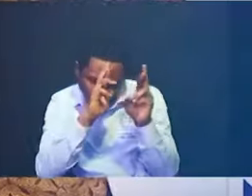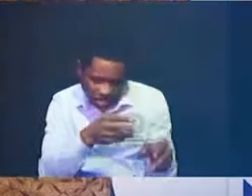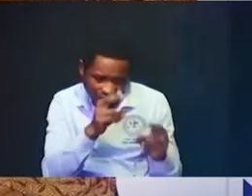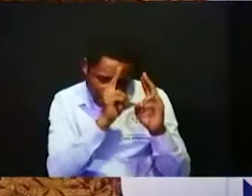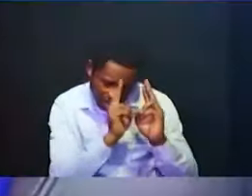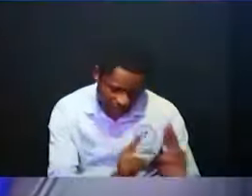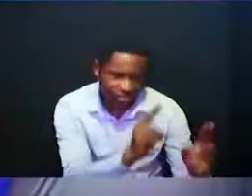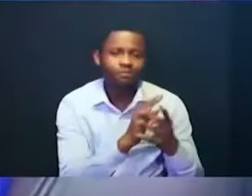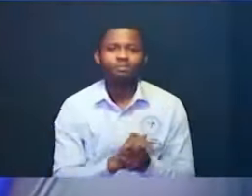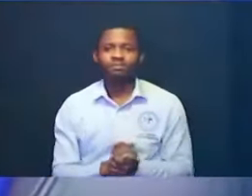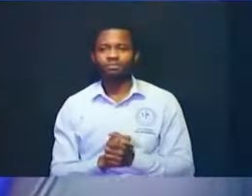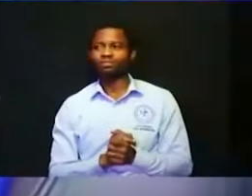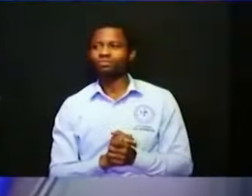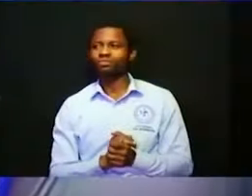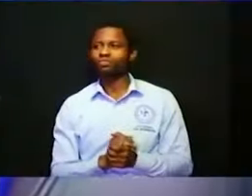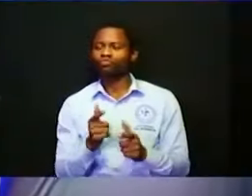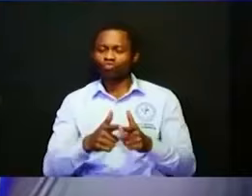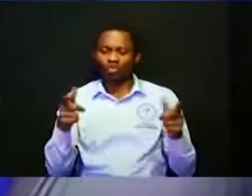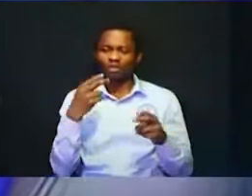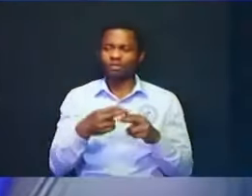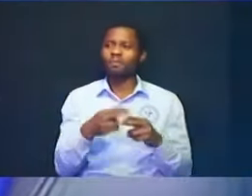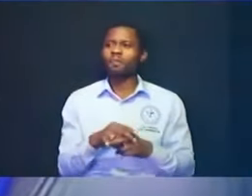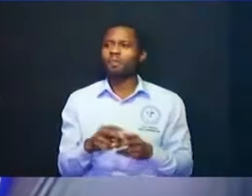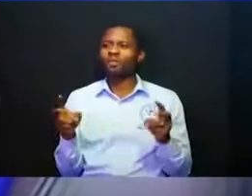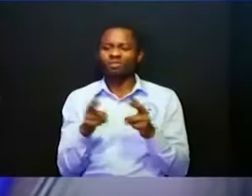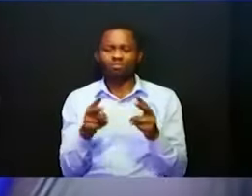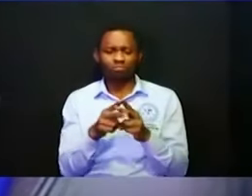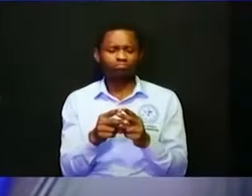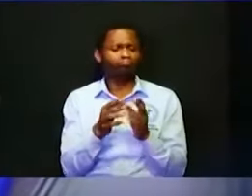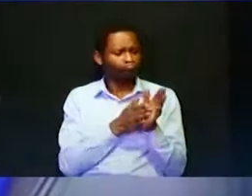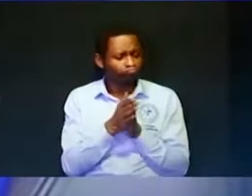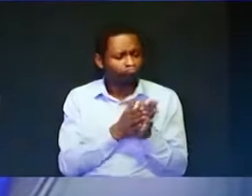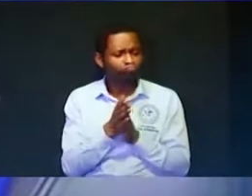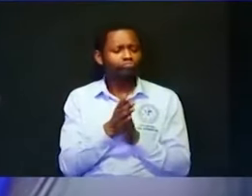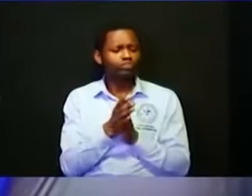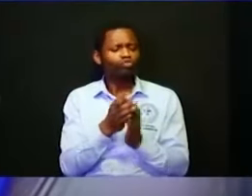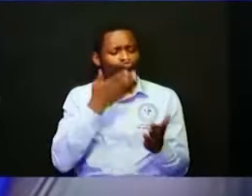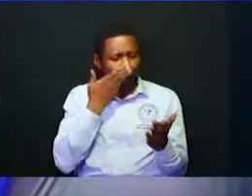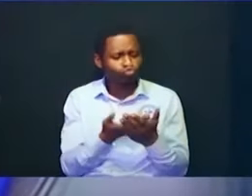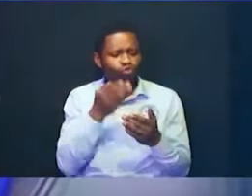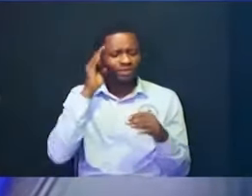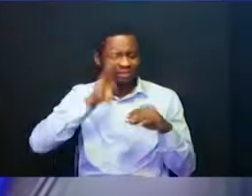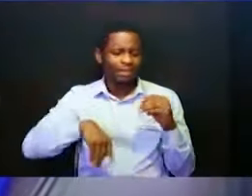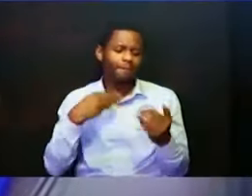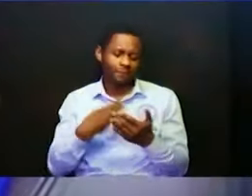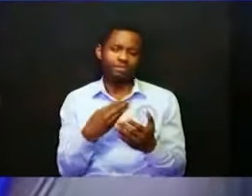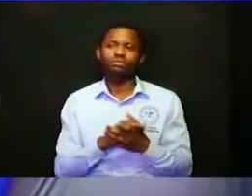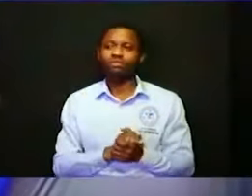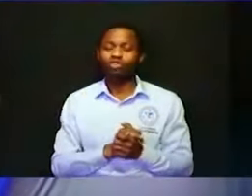name, great name, is much more desirable than money. Than